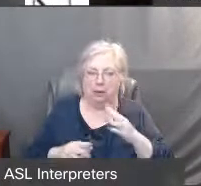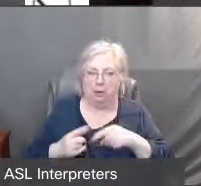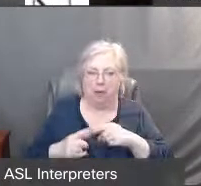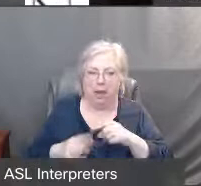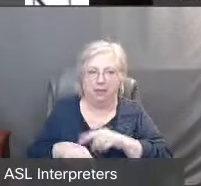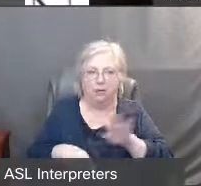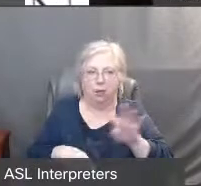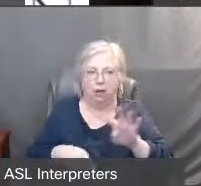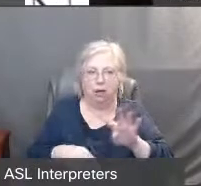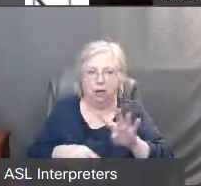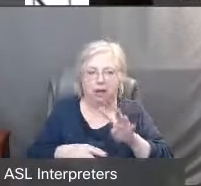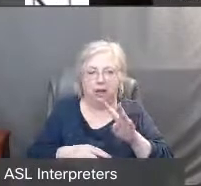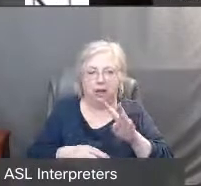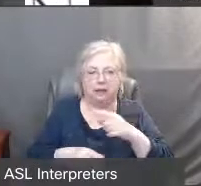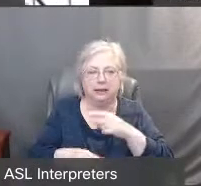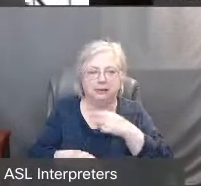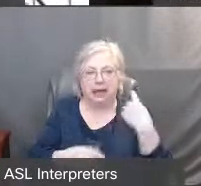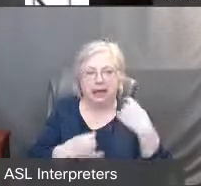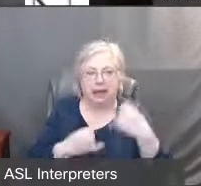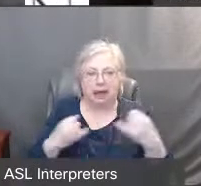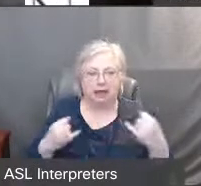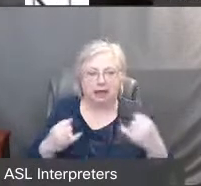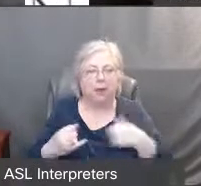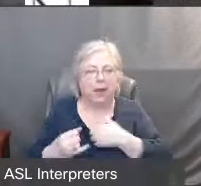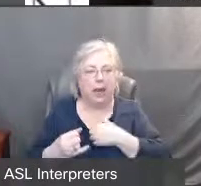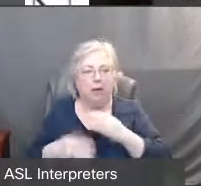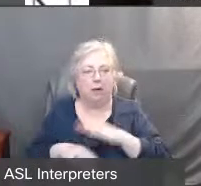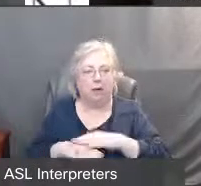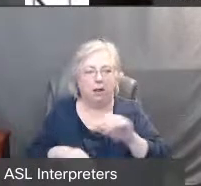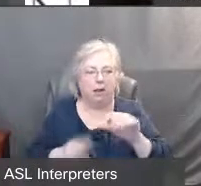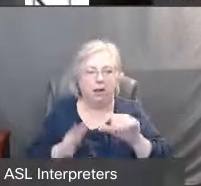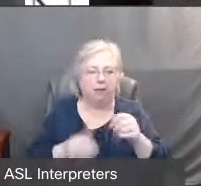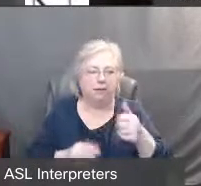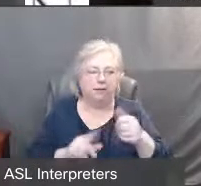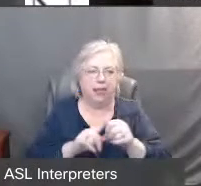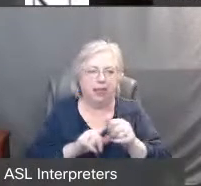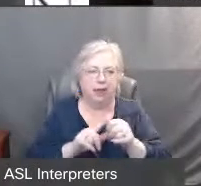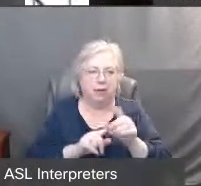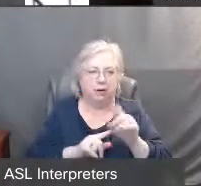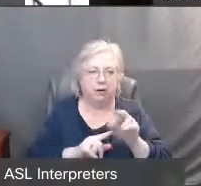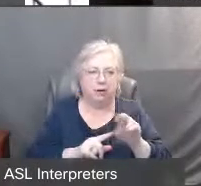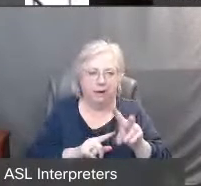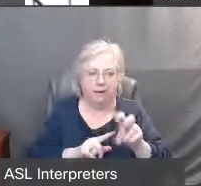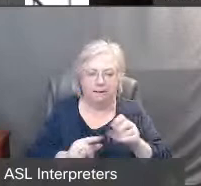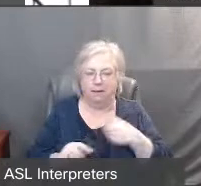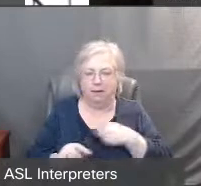shut off yesterday. We had it on a thumb drive, so we was not able to submit that.